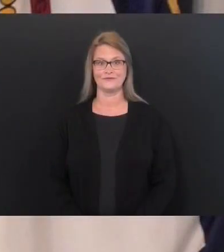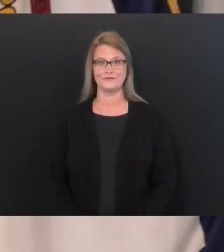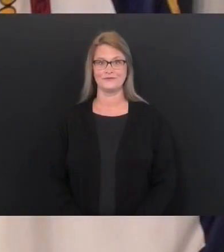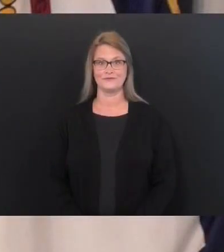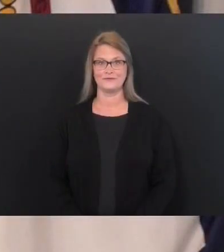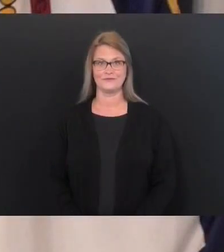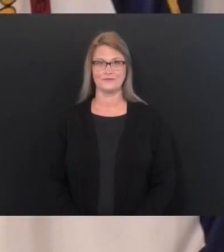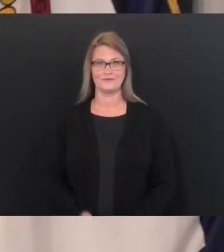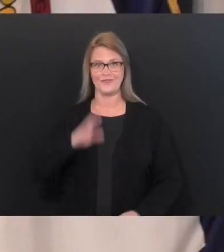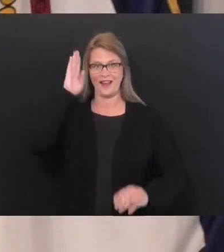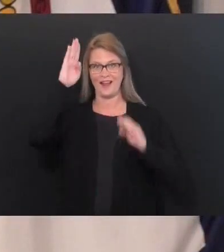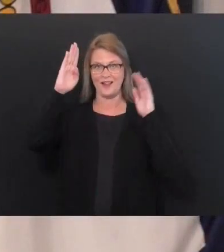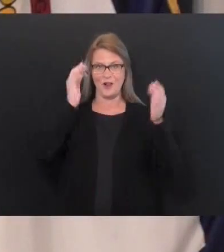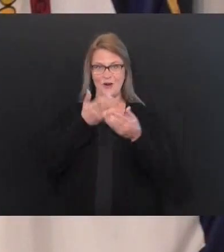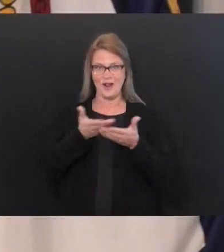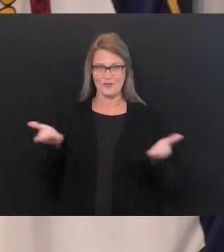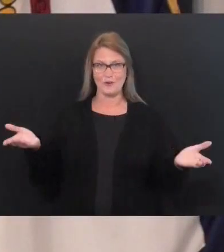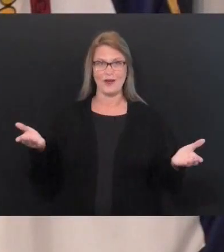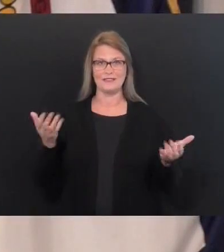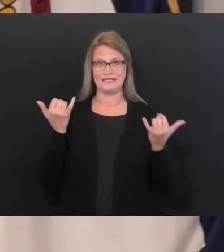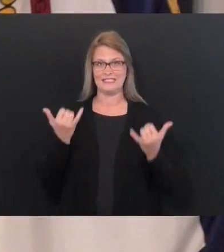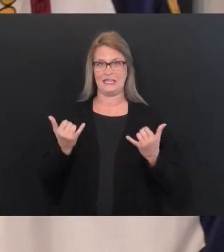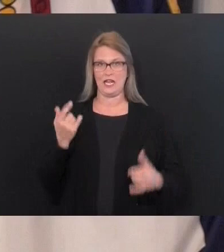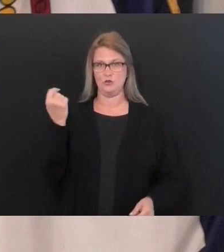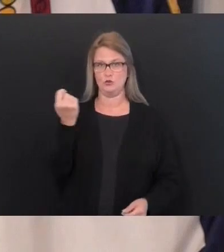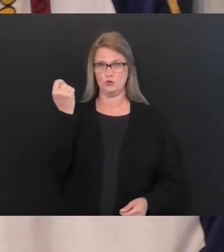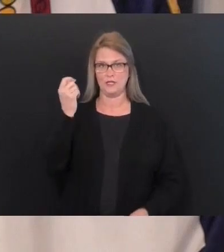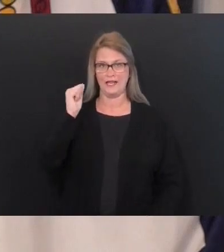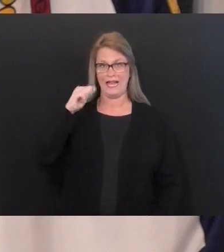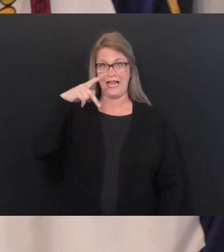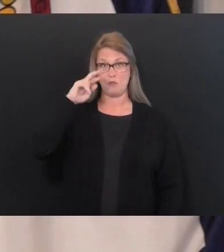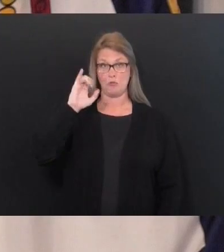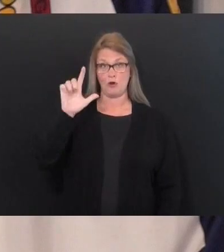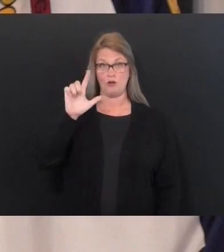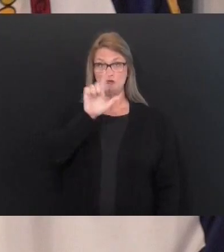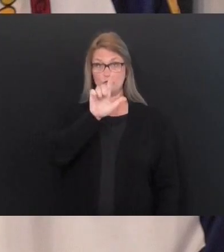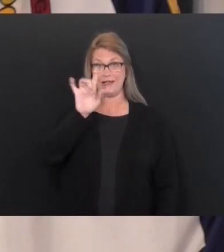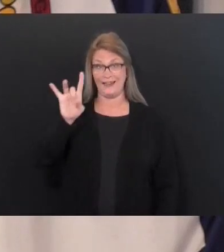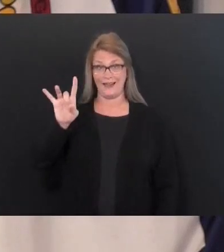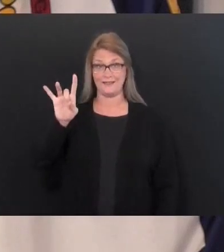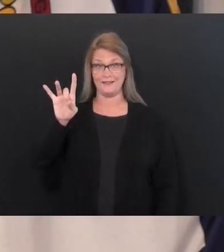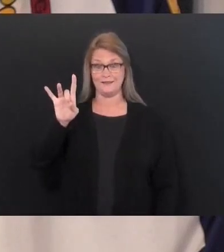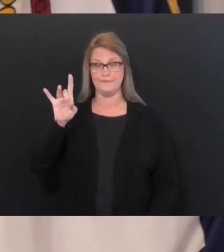Hello, everyone. It's Tuesday, April the 28th. This is our briefing.